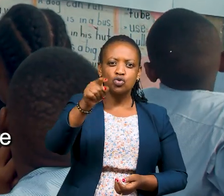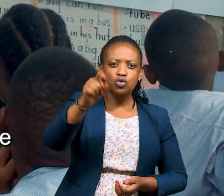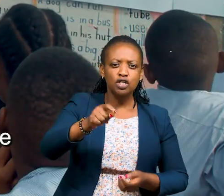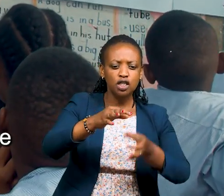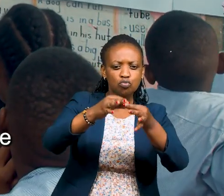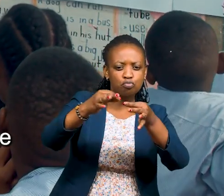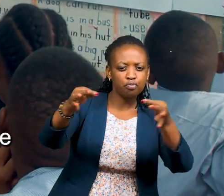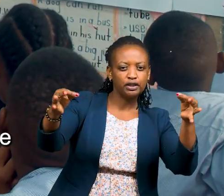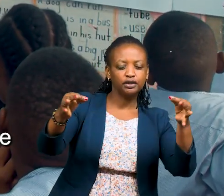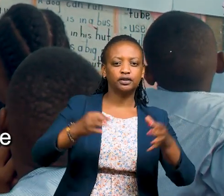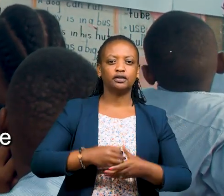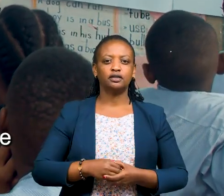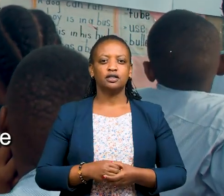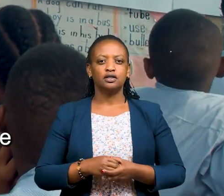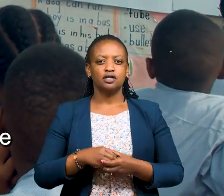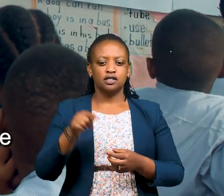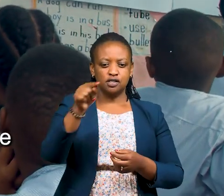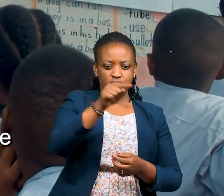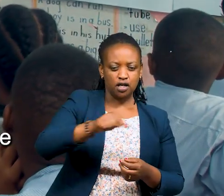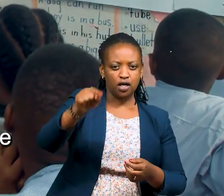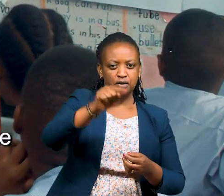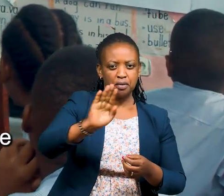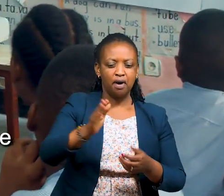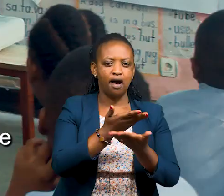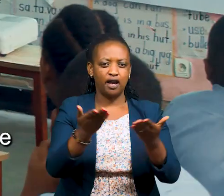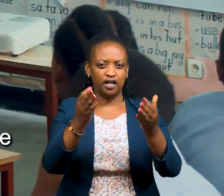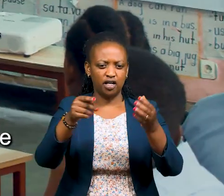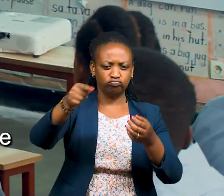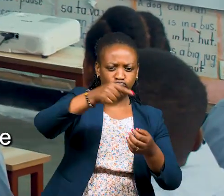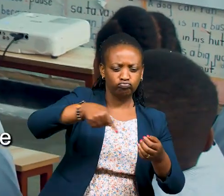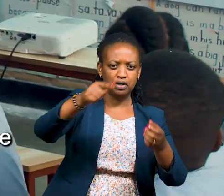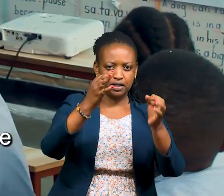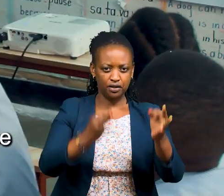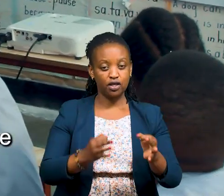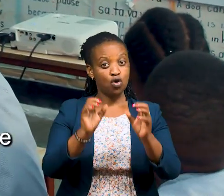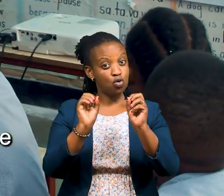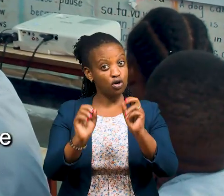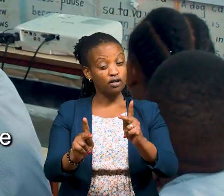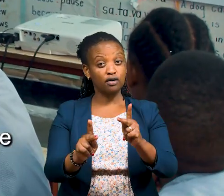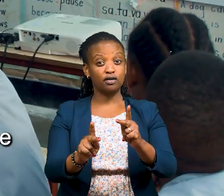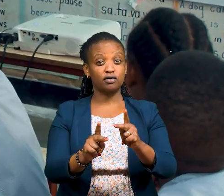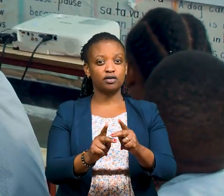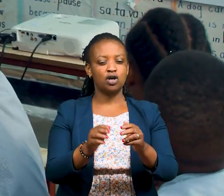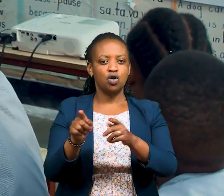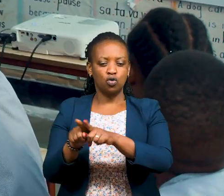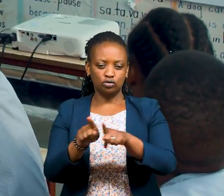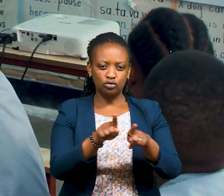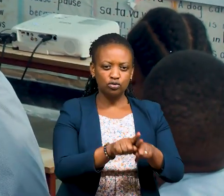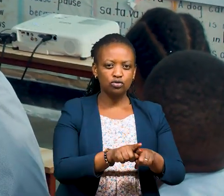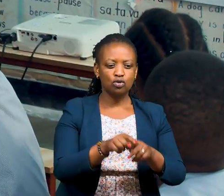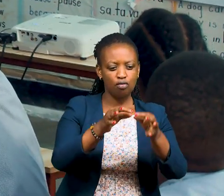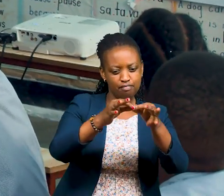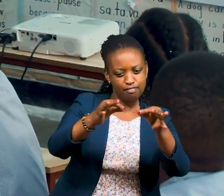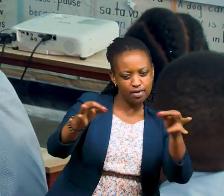need to measure the circumference of any circular object, okay? And